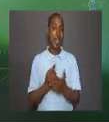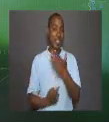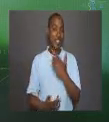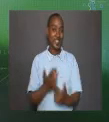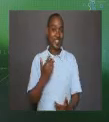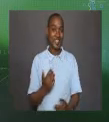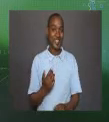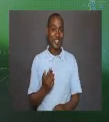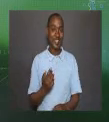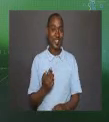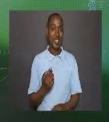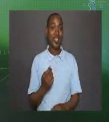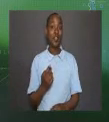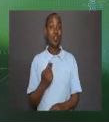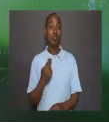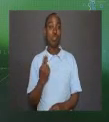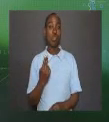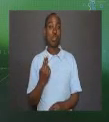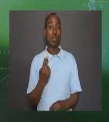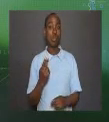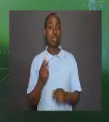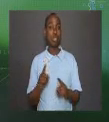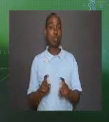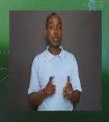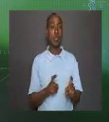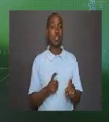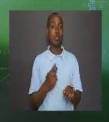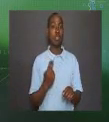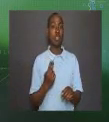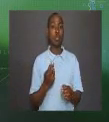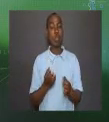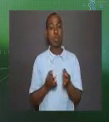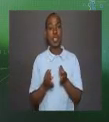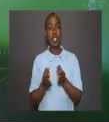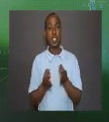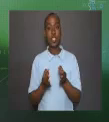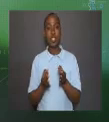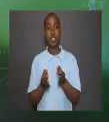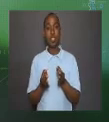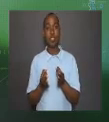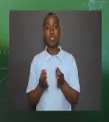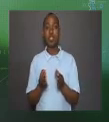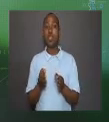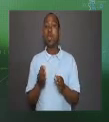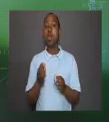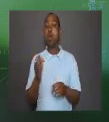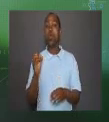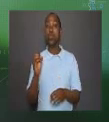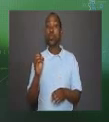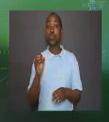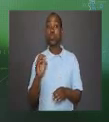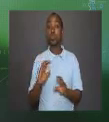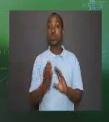discussed using potatoes in an experiment to demonstrate the occurrence of